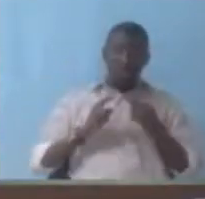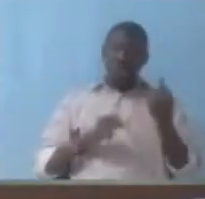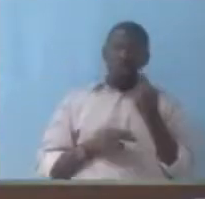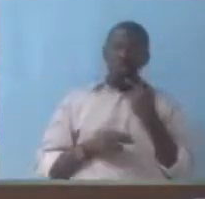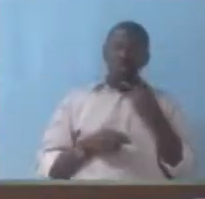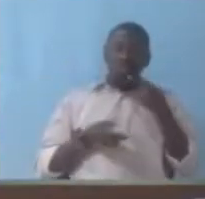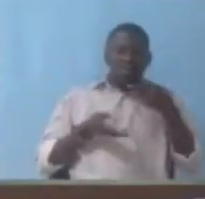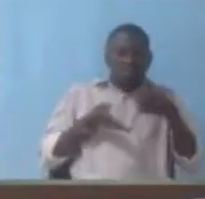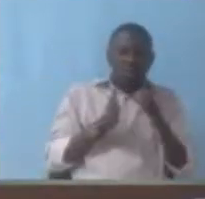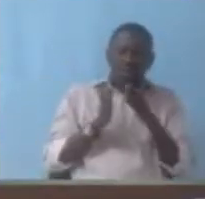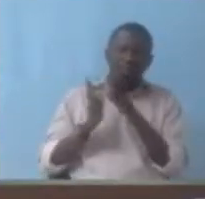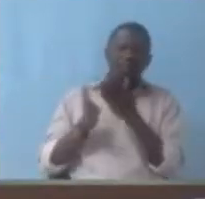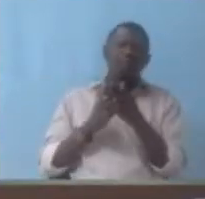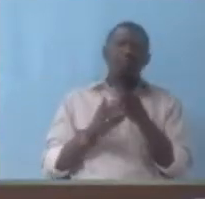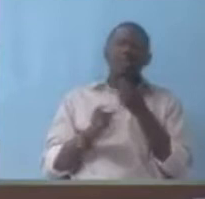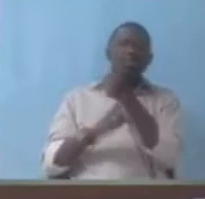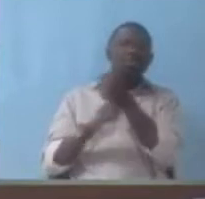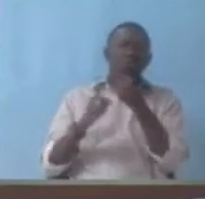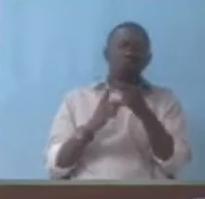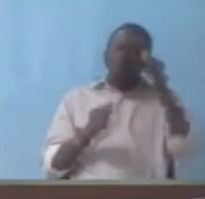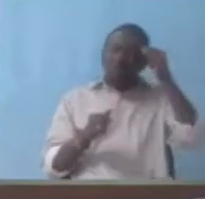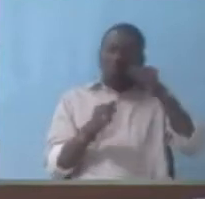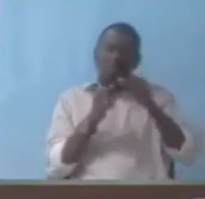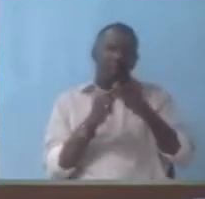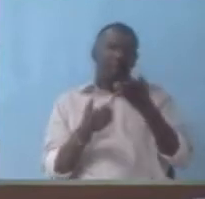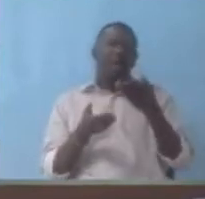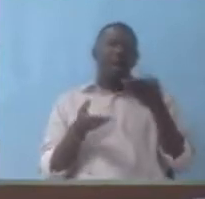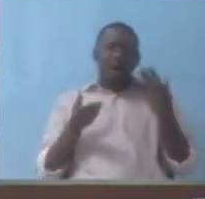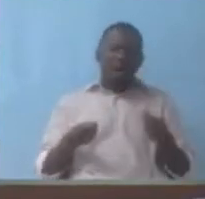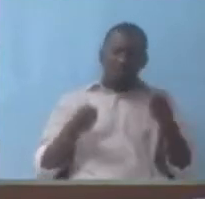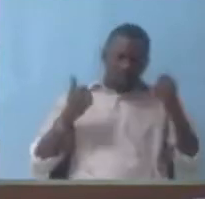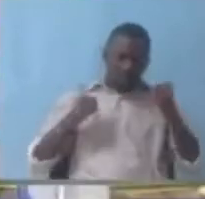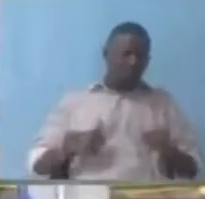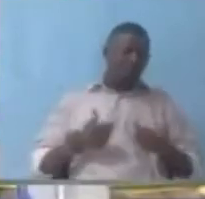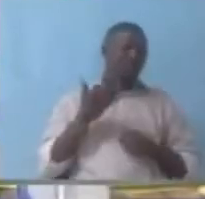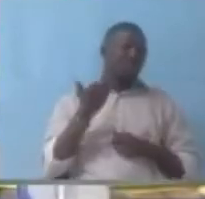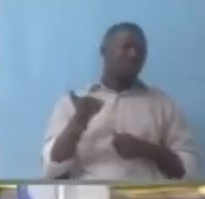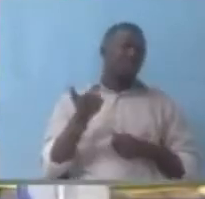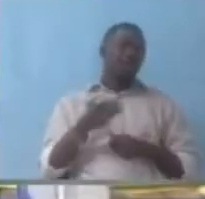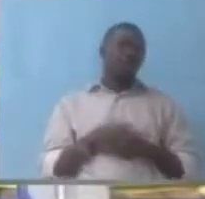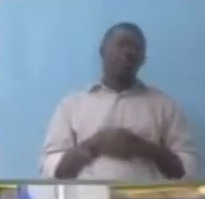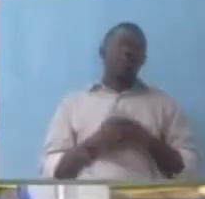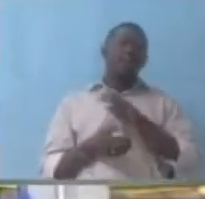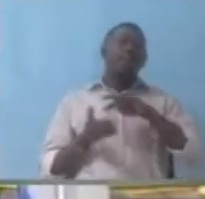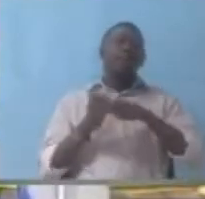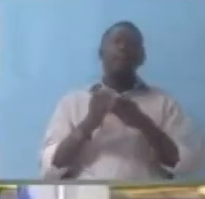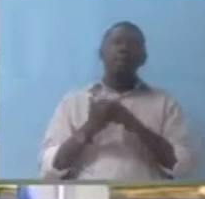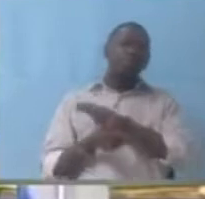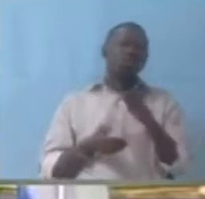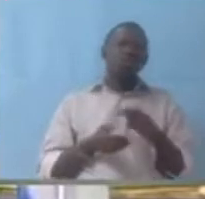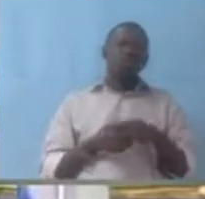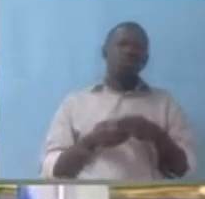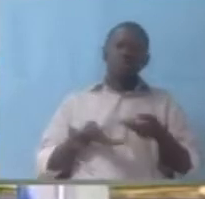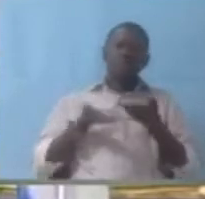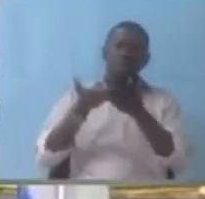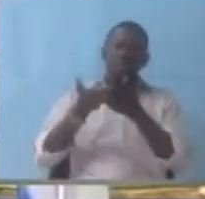decree you move cooler many along co hakili bulandu cooler no mianko cooler nyabe nyamen. And that in fact it did not give them any powers